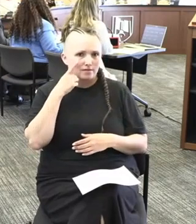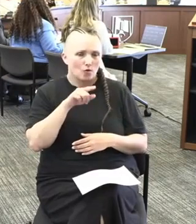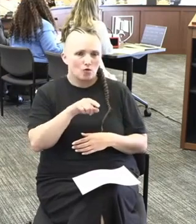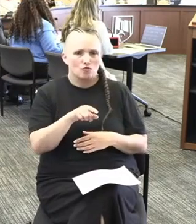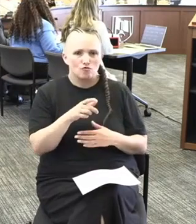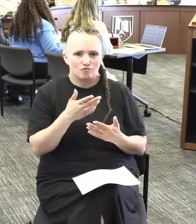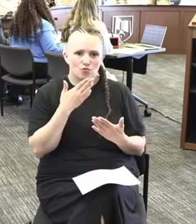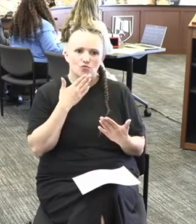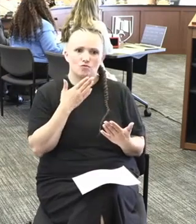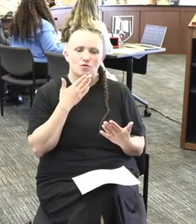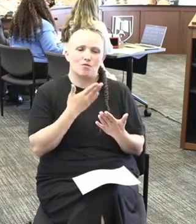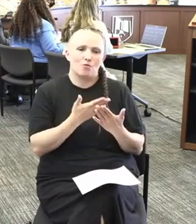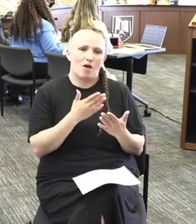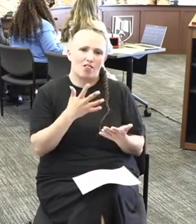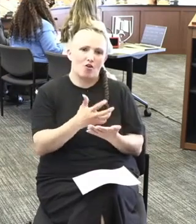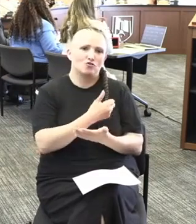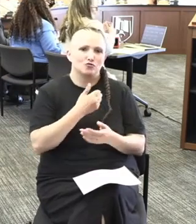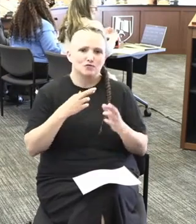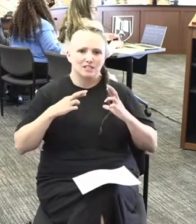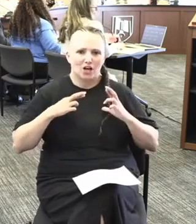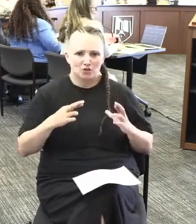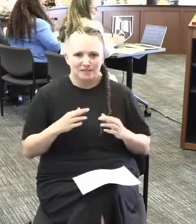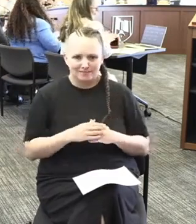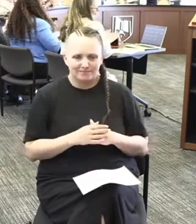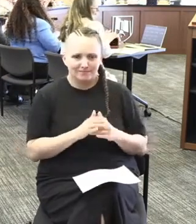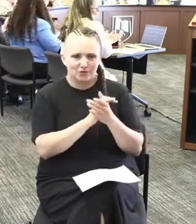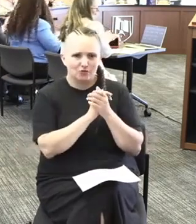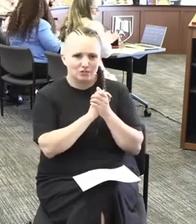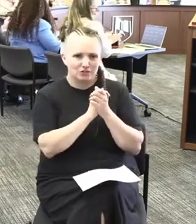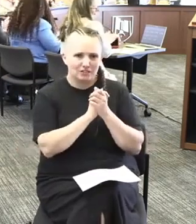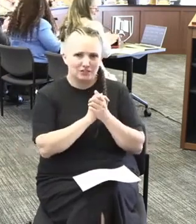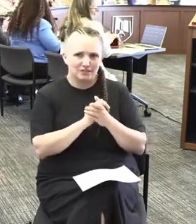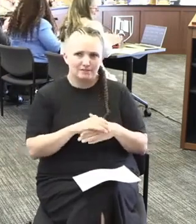very well-earned retirement. Congratulations to you.